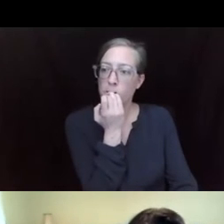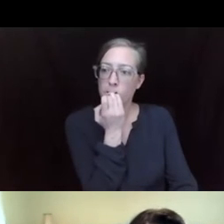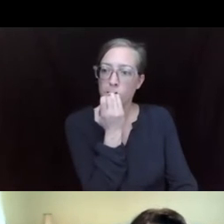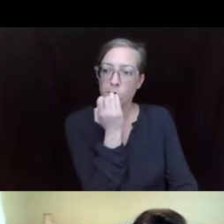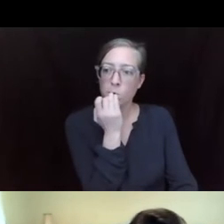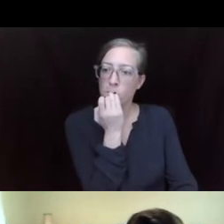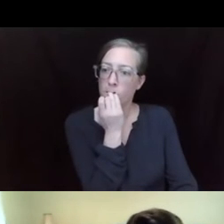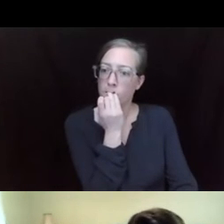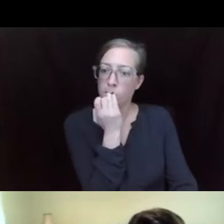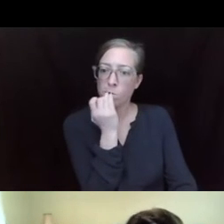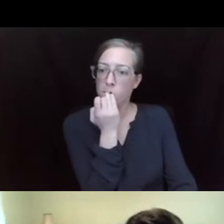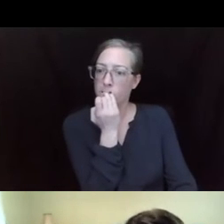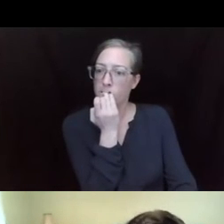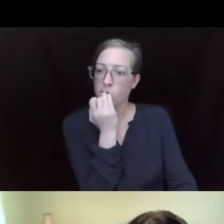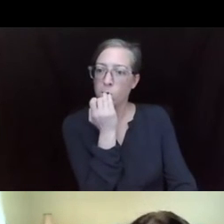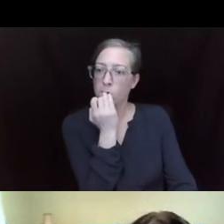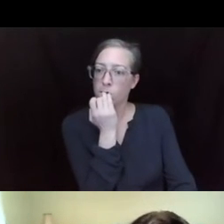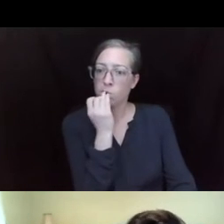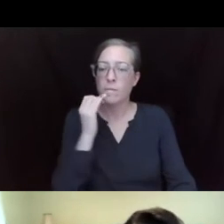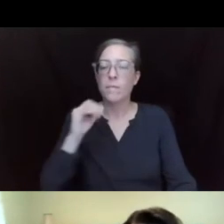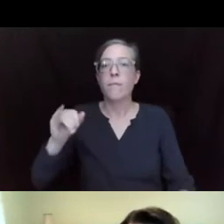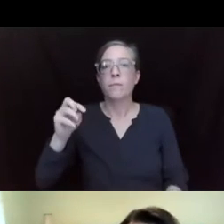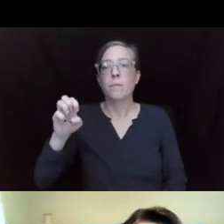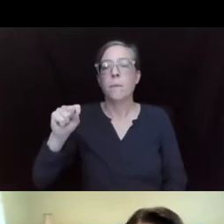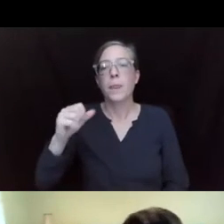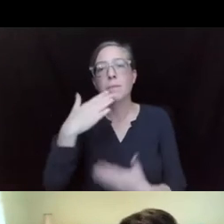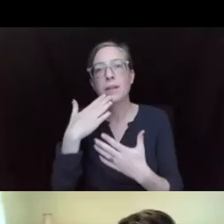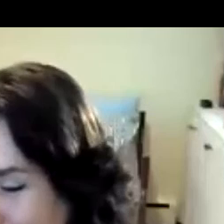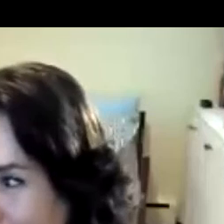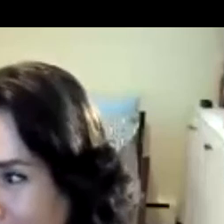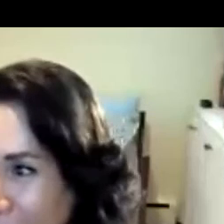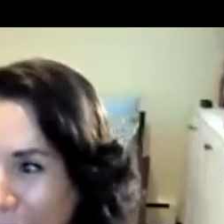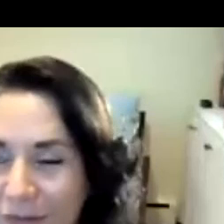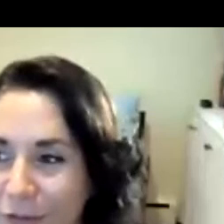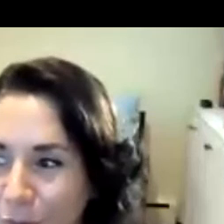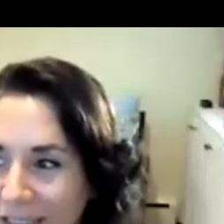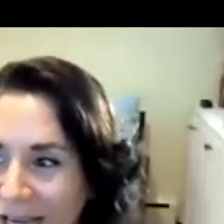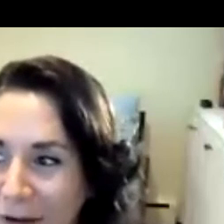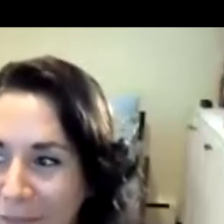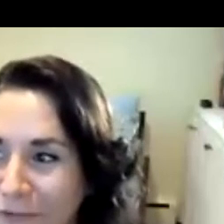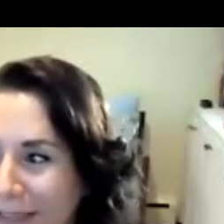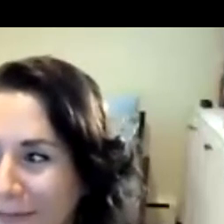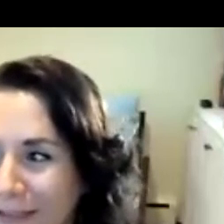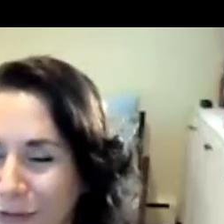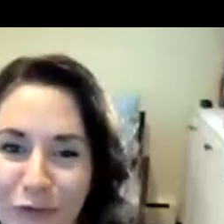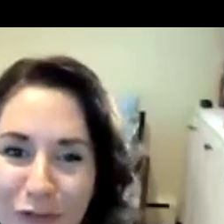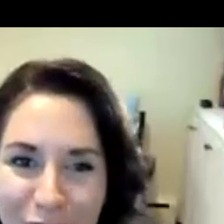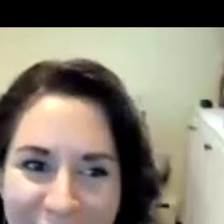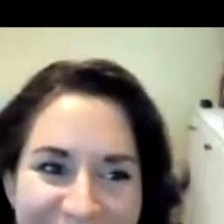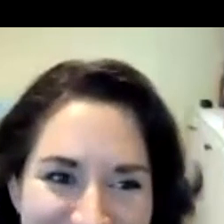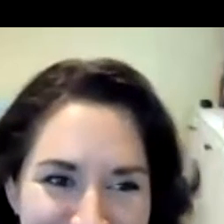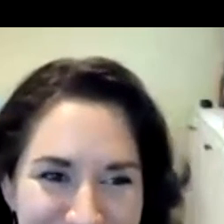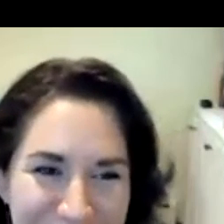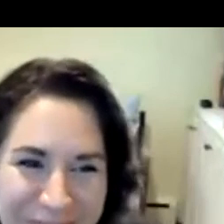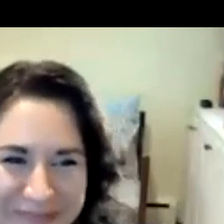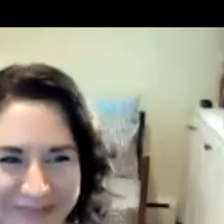Thank you so much, Dr. Blanca. That was amazing. Oh, thank you so much. And I'm sorry, I know that we still have a couple of activities to do for today.